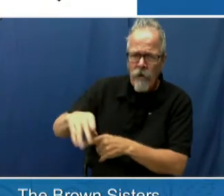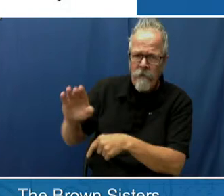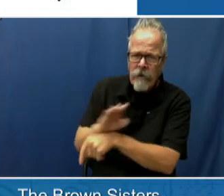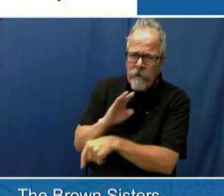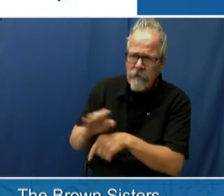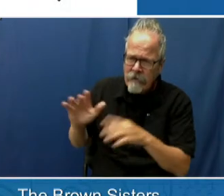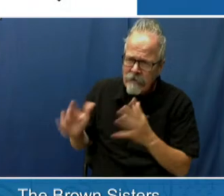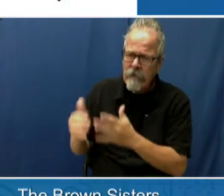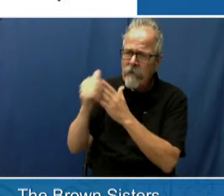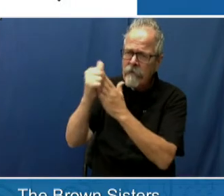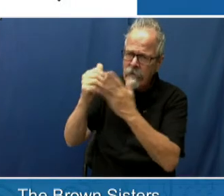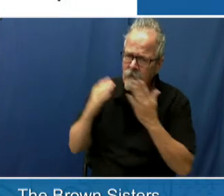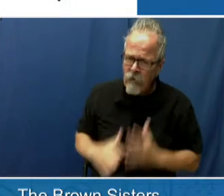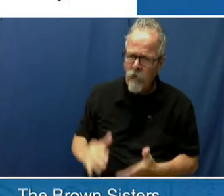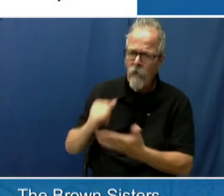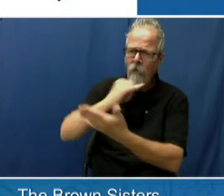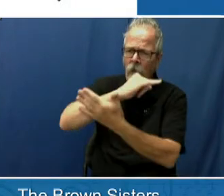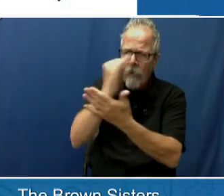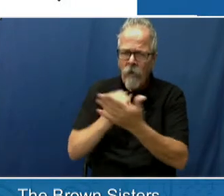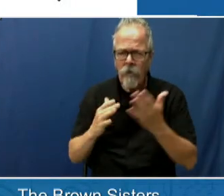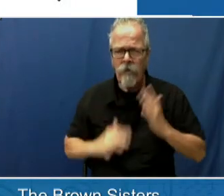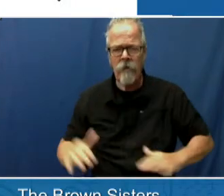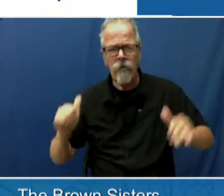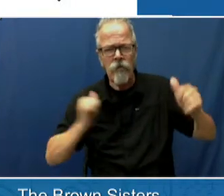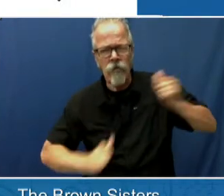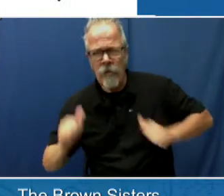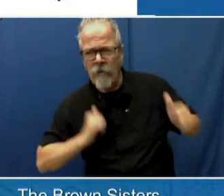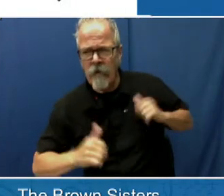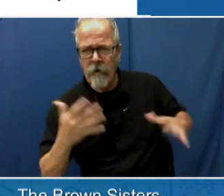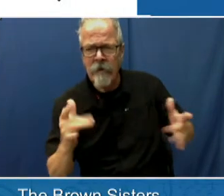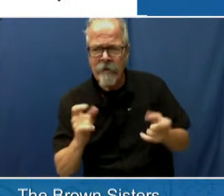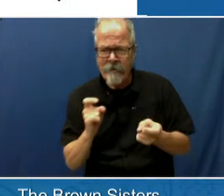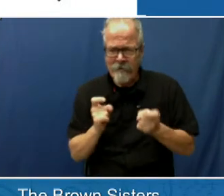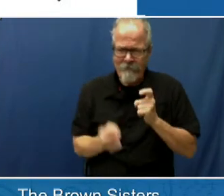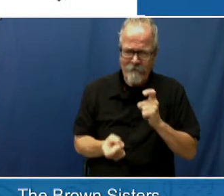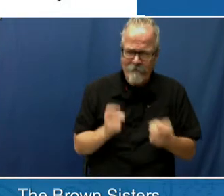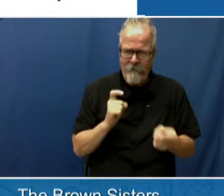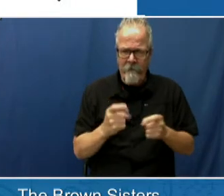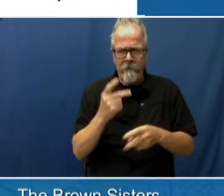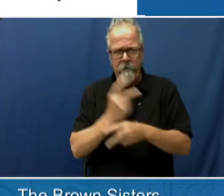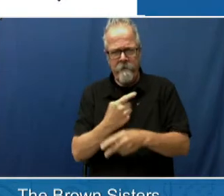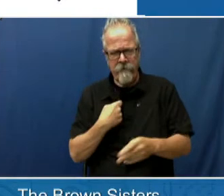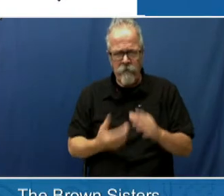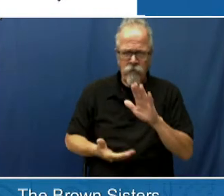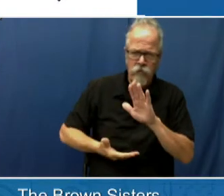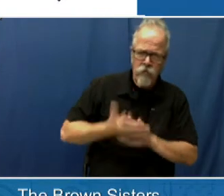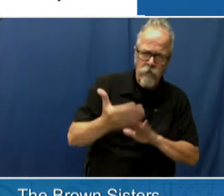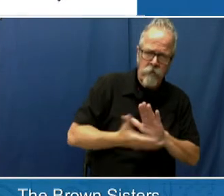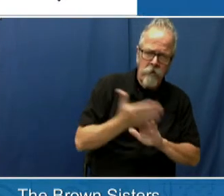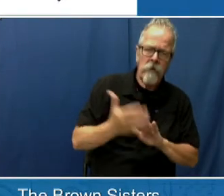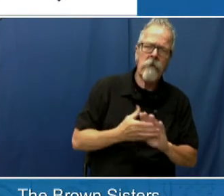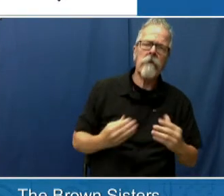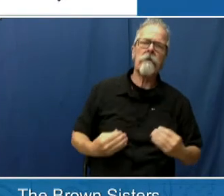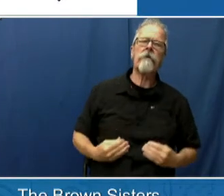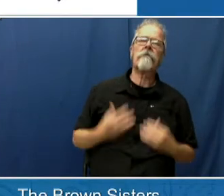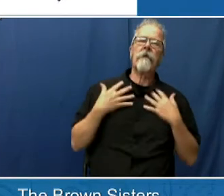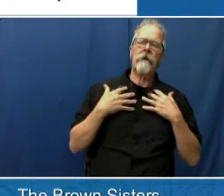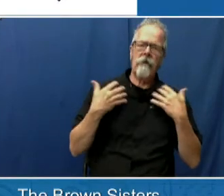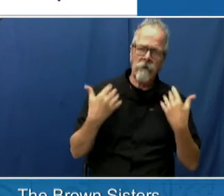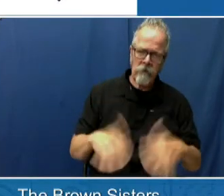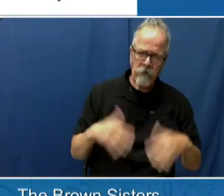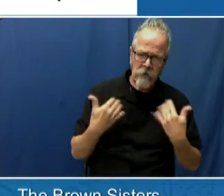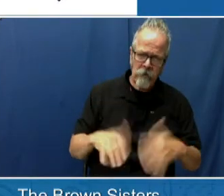many others as they adapted to keep us nourished, to keep us inspired, and to keep us entertained during some